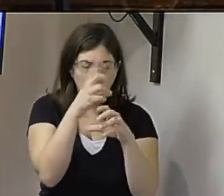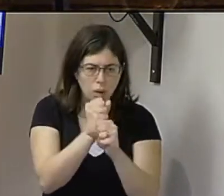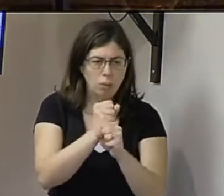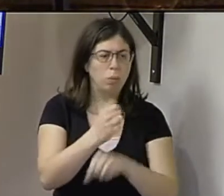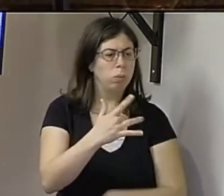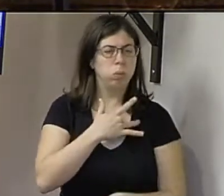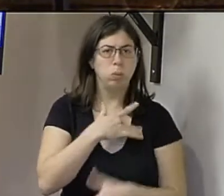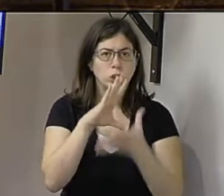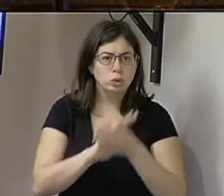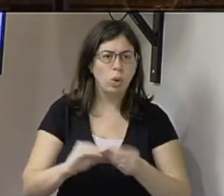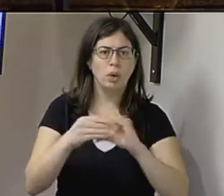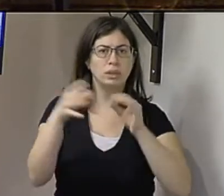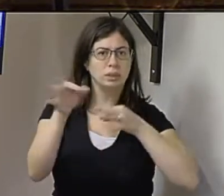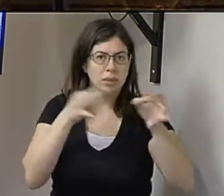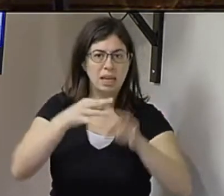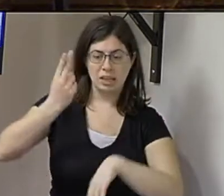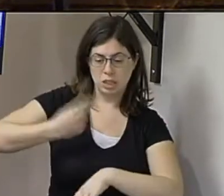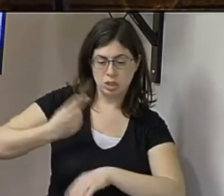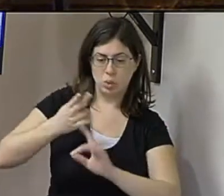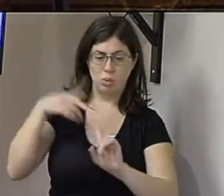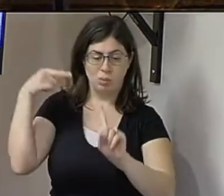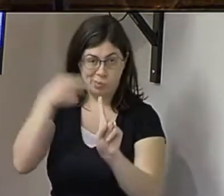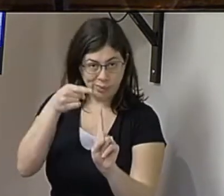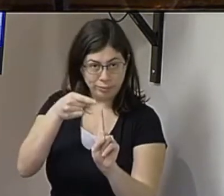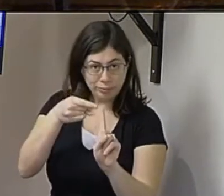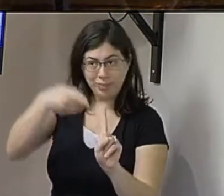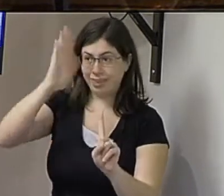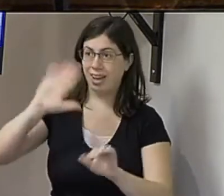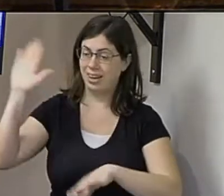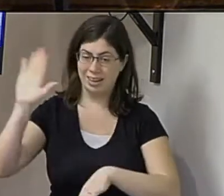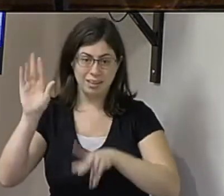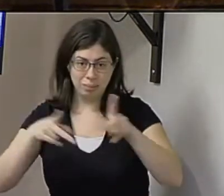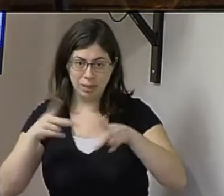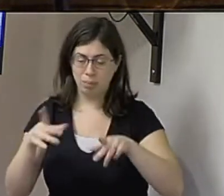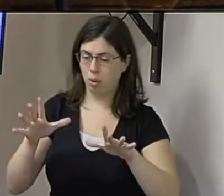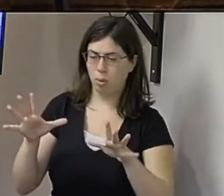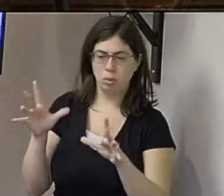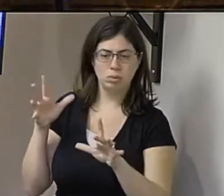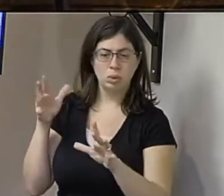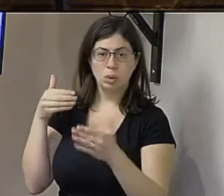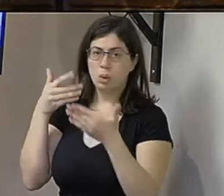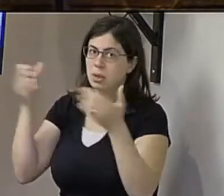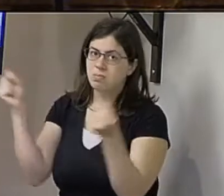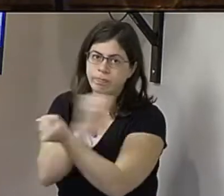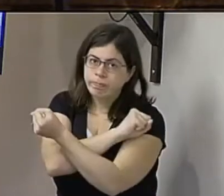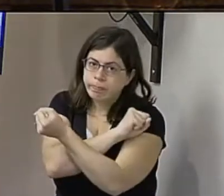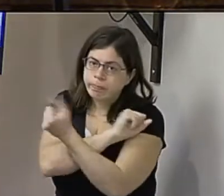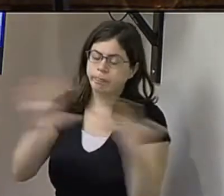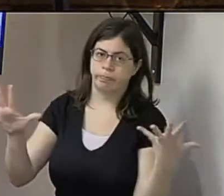compelling narrative story explaining a historical point where God's people were getting threatened with total annihilation. They were about to be wiped